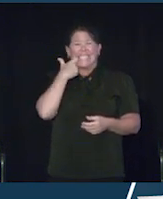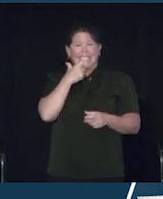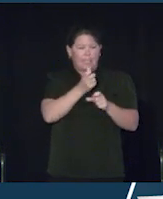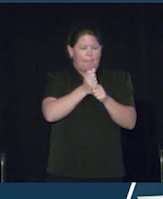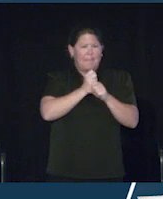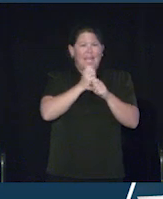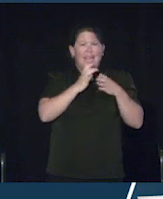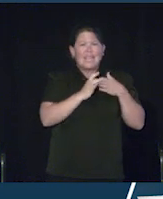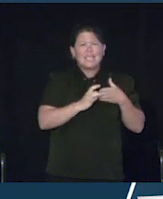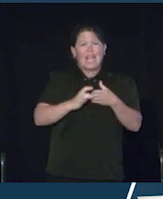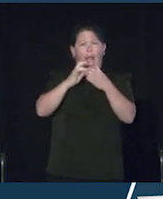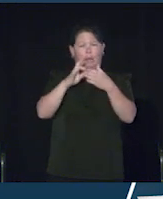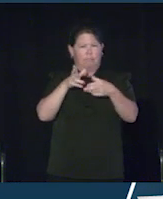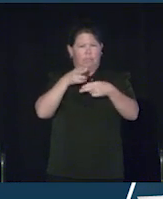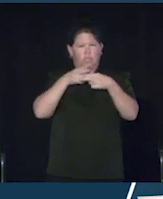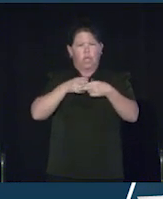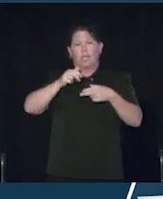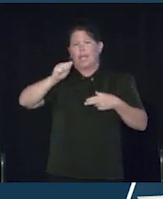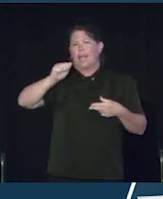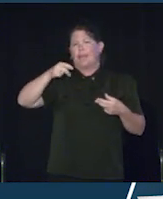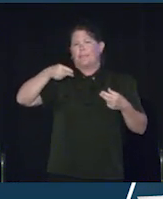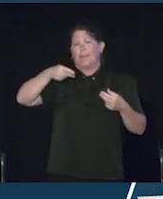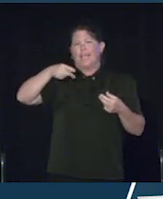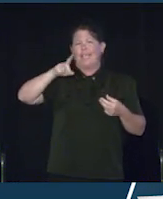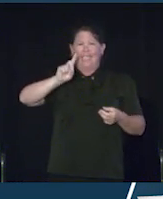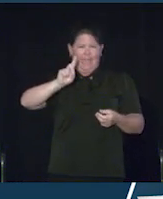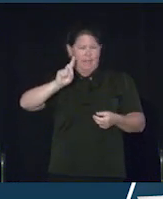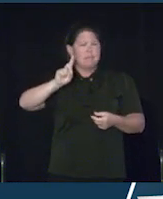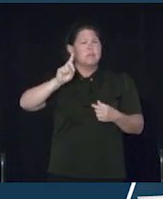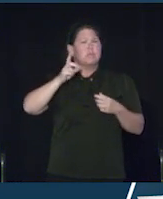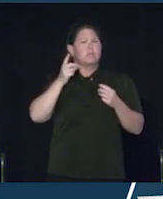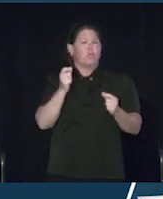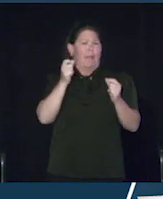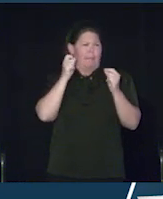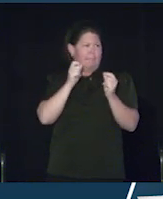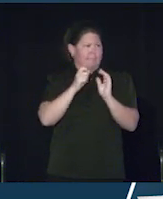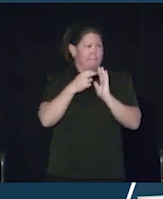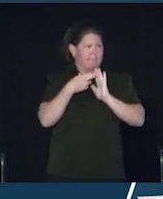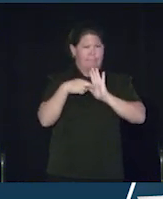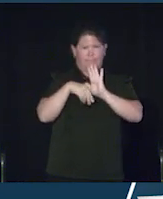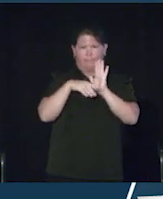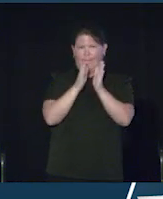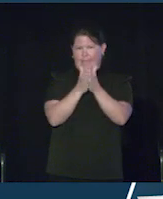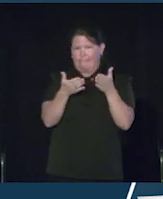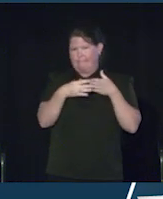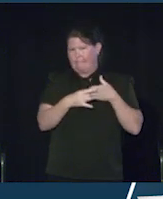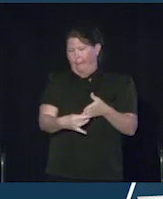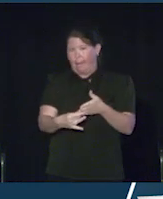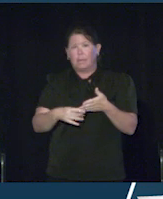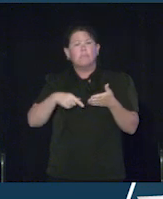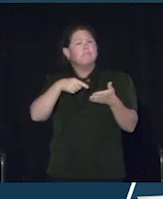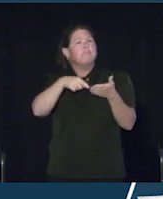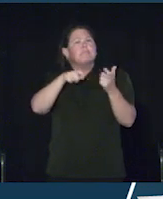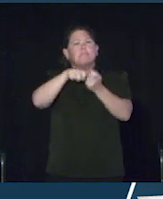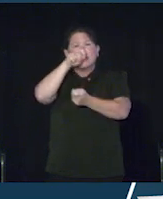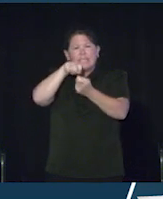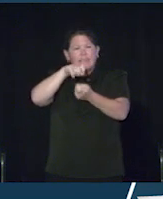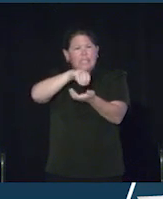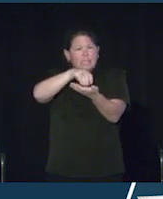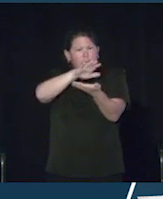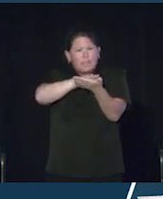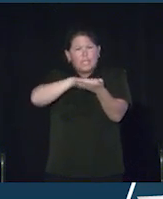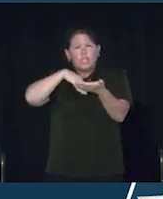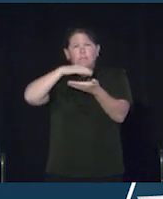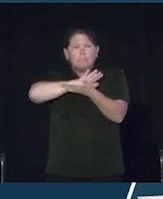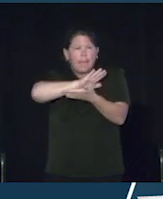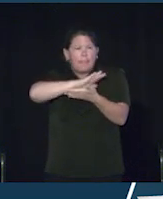on our website. It's called the APD Quick Guide Applying for Services, and it goes over the specific documentation that Liesel's going to